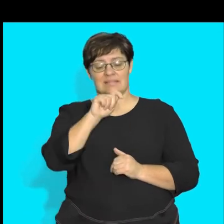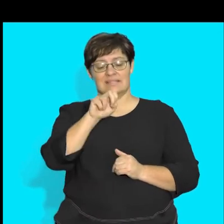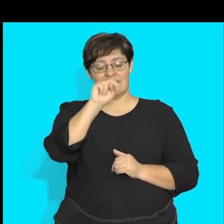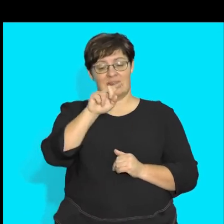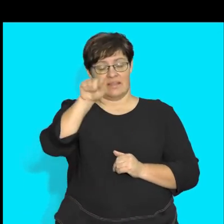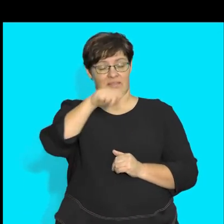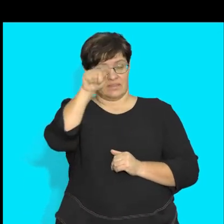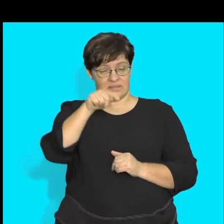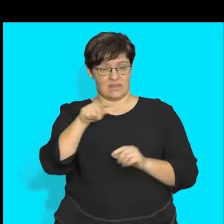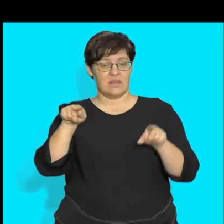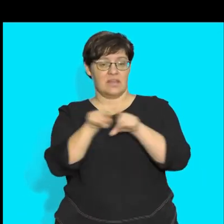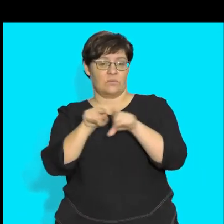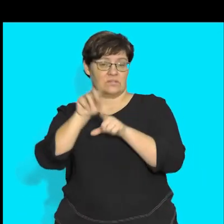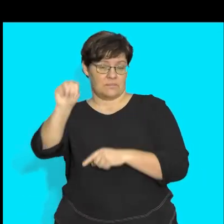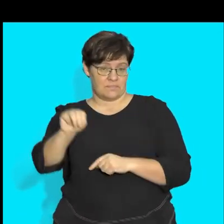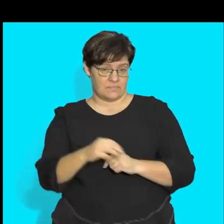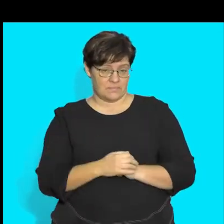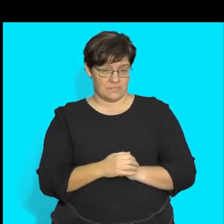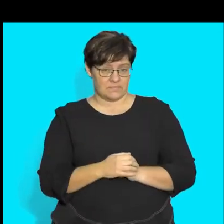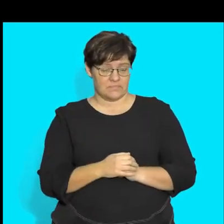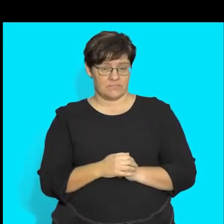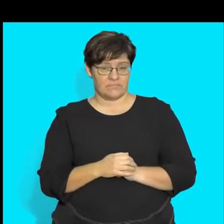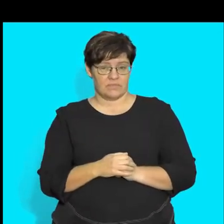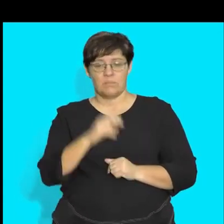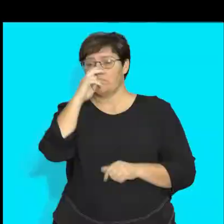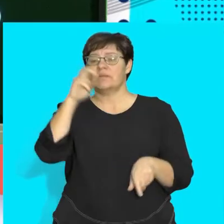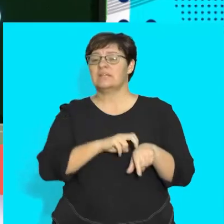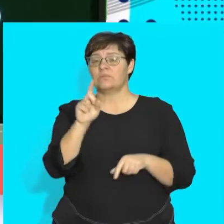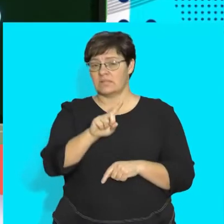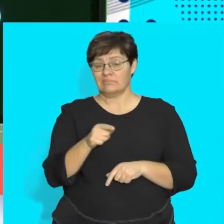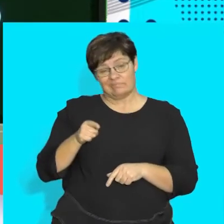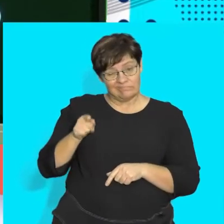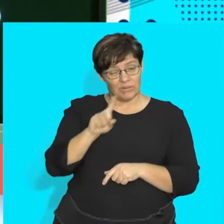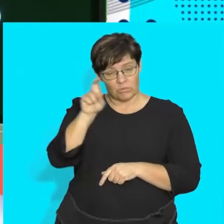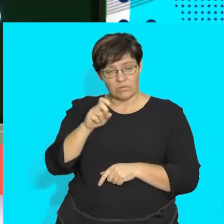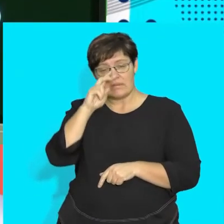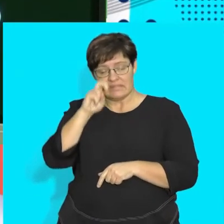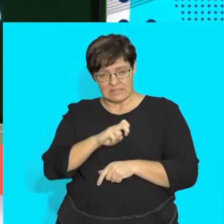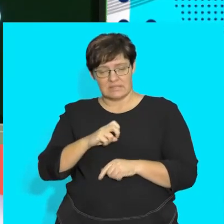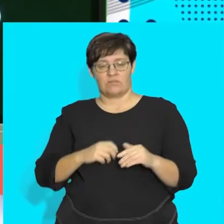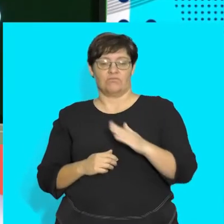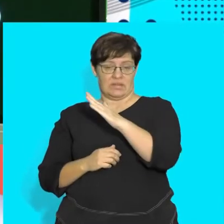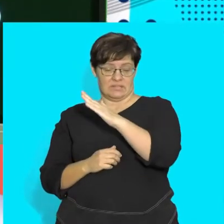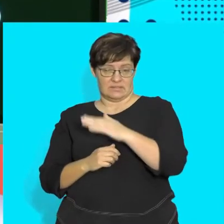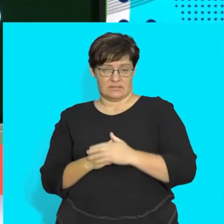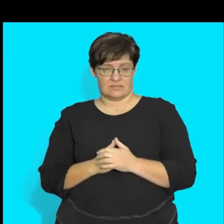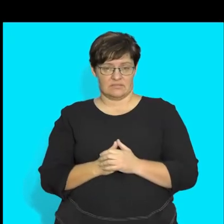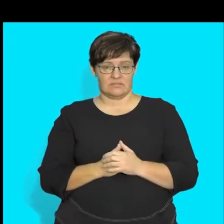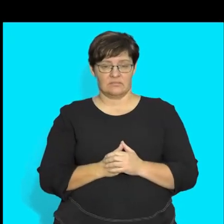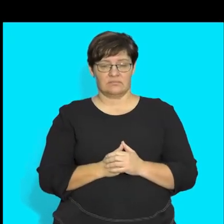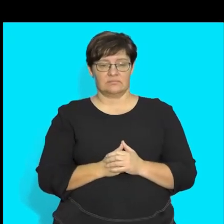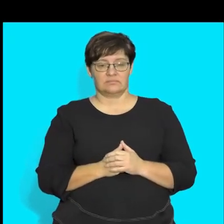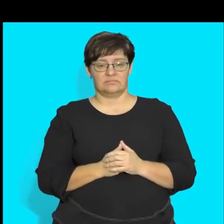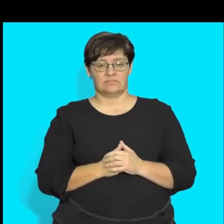tan theta is equal to m. So what do I need? For this question, I need the gradient, all right?